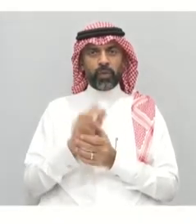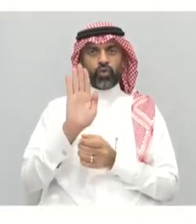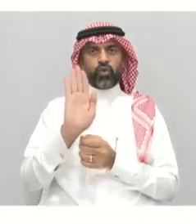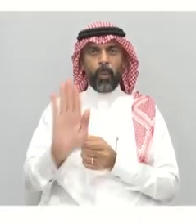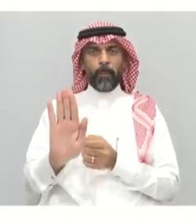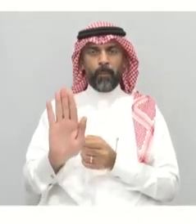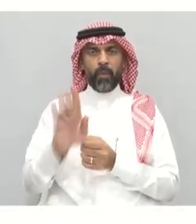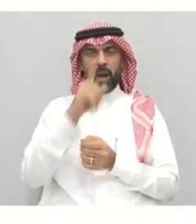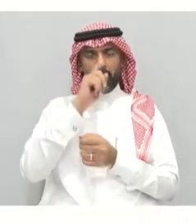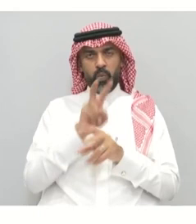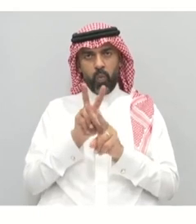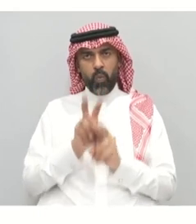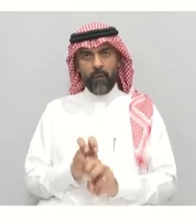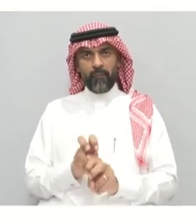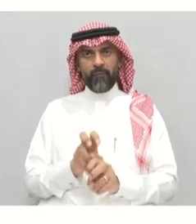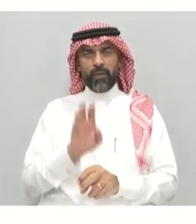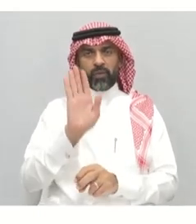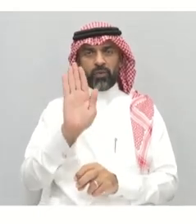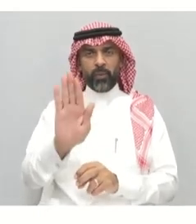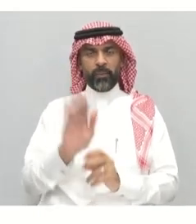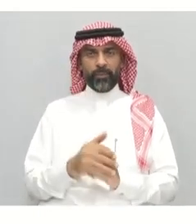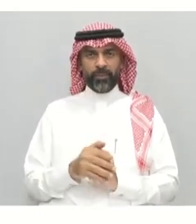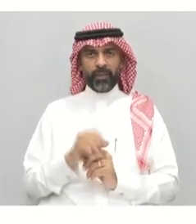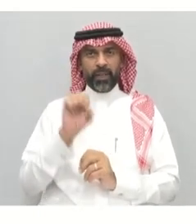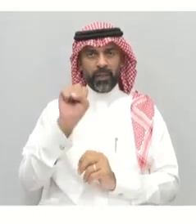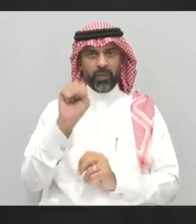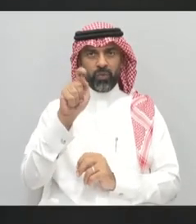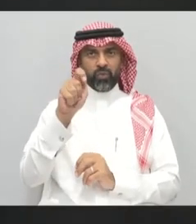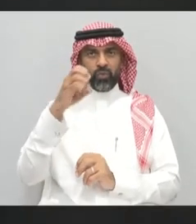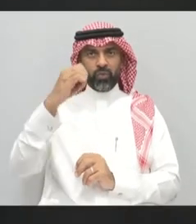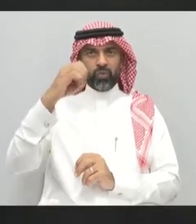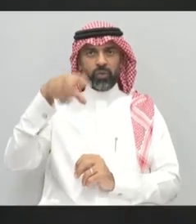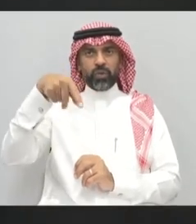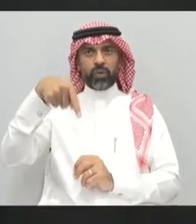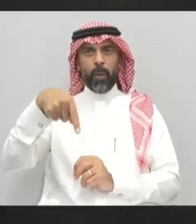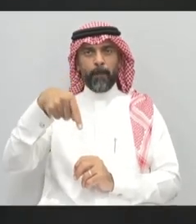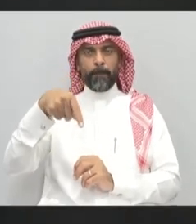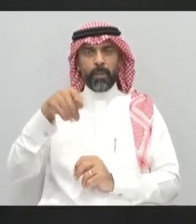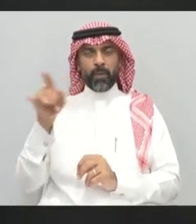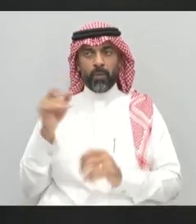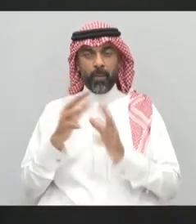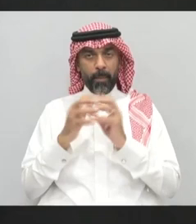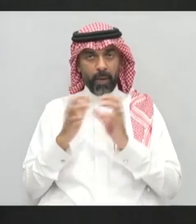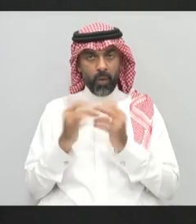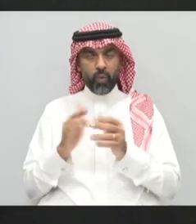stop. It means stop. Don't go. Stop. So red